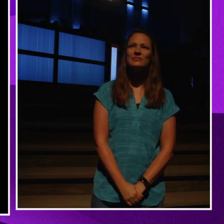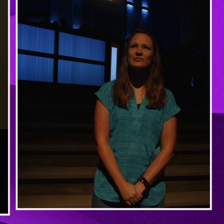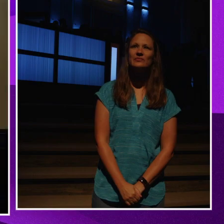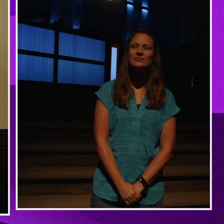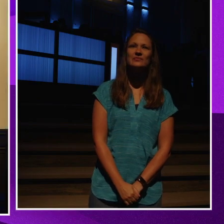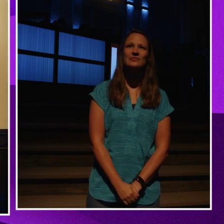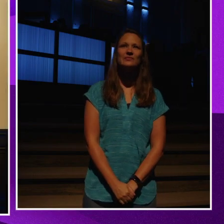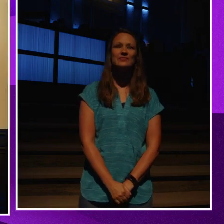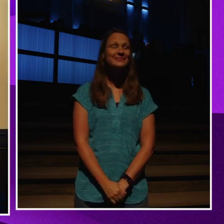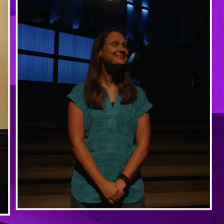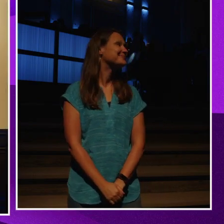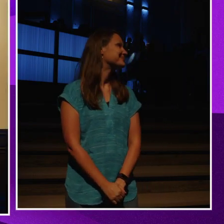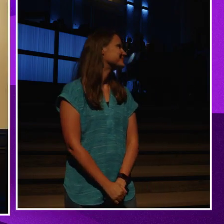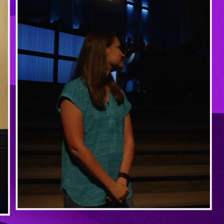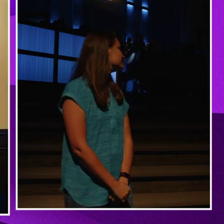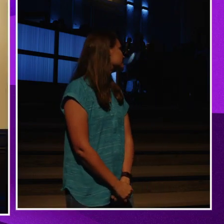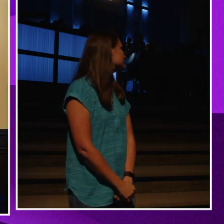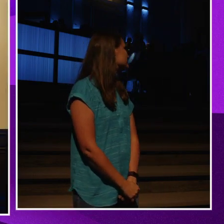On your knees.